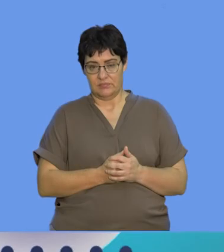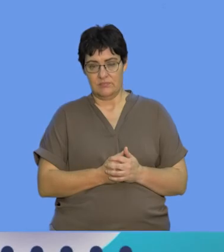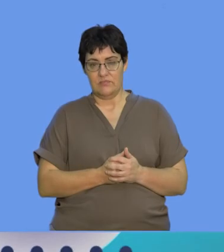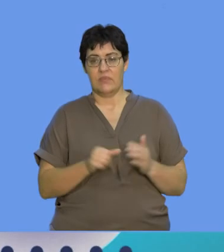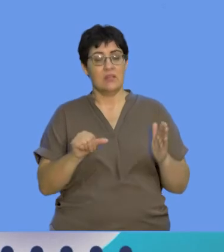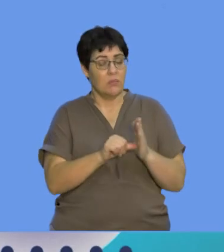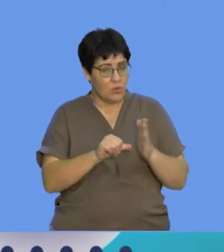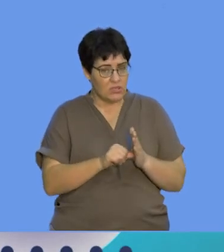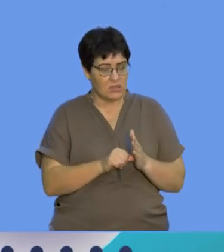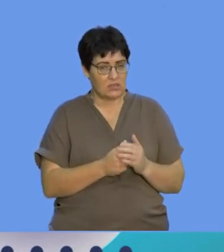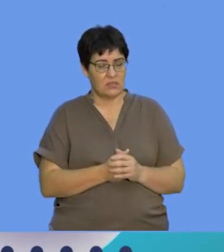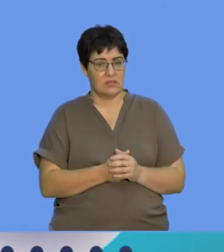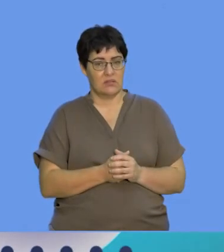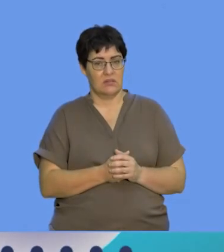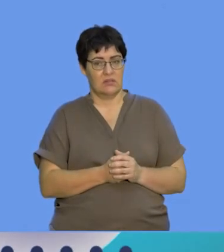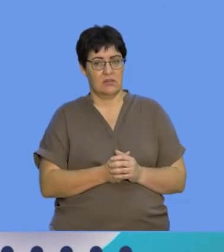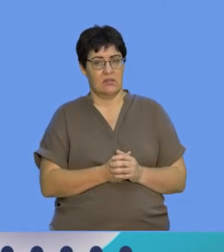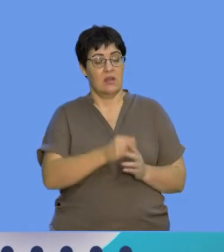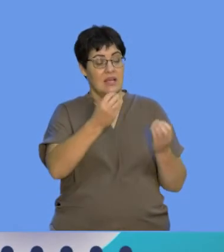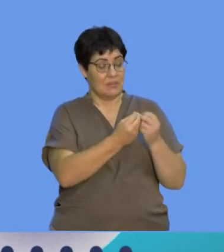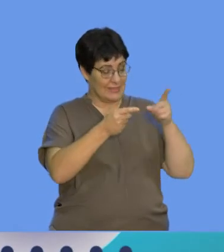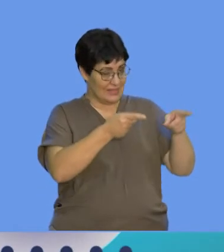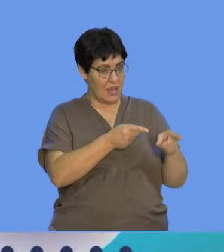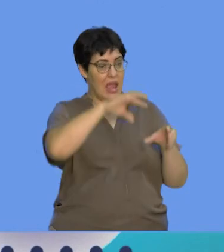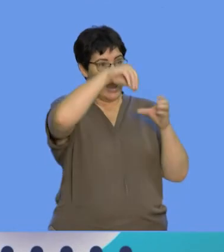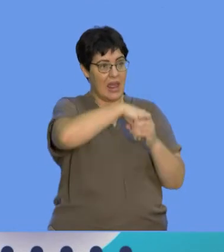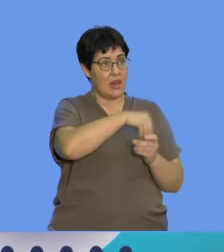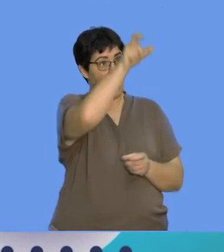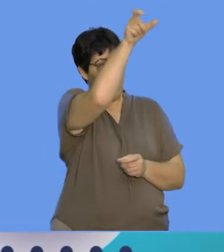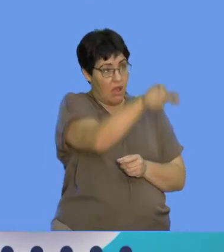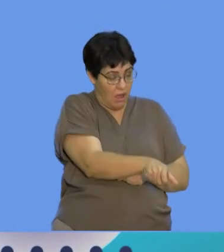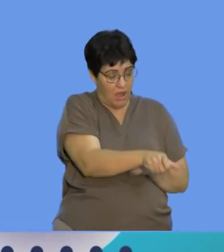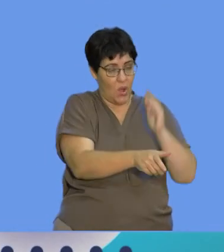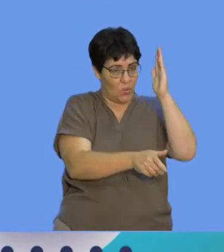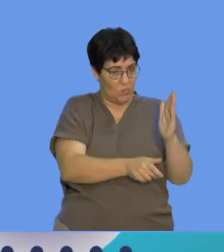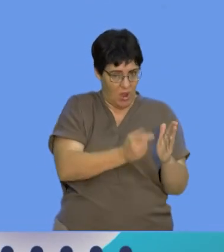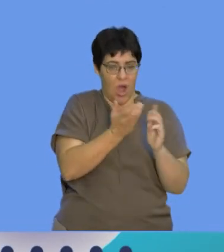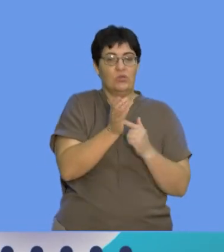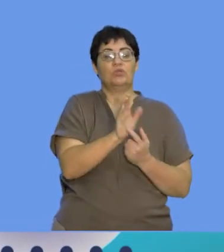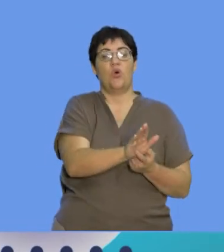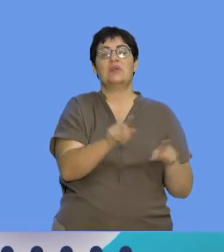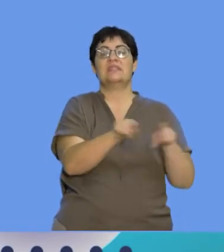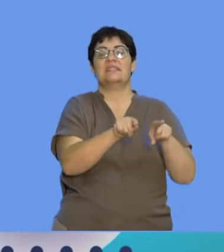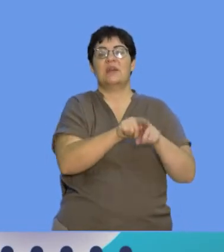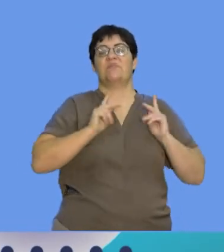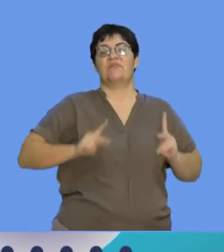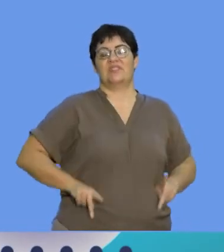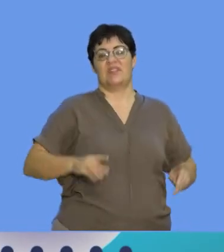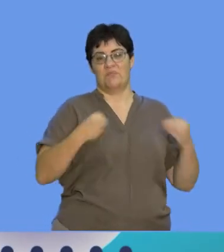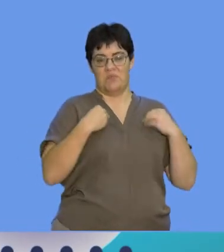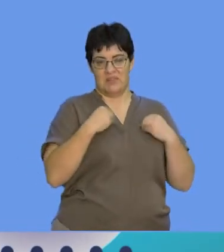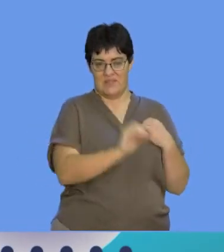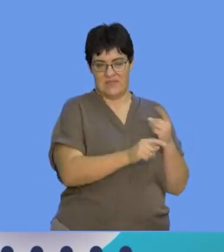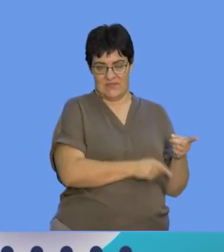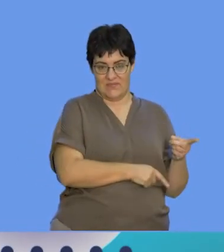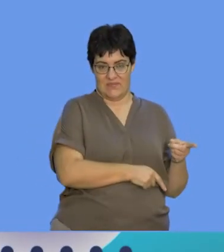if elements or substances fall within a particular group, they more or less show the same physical properties. So there is a